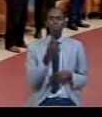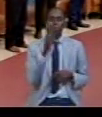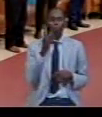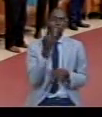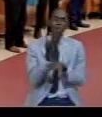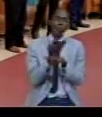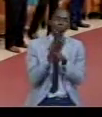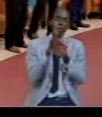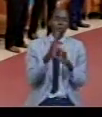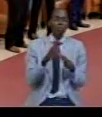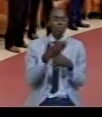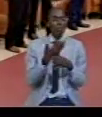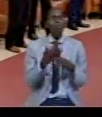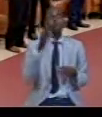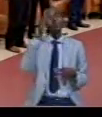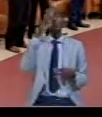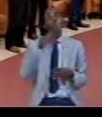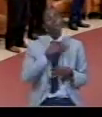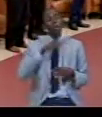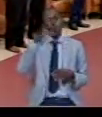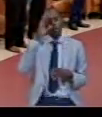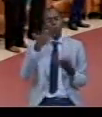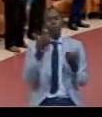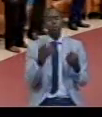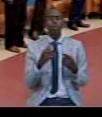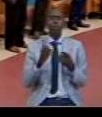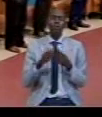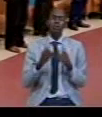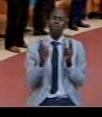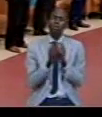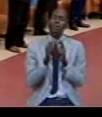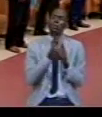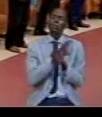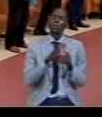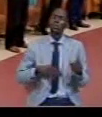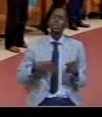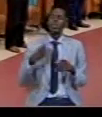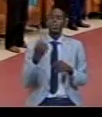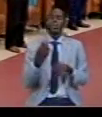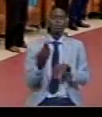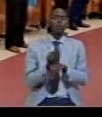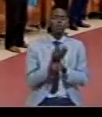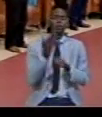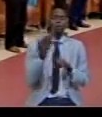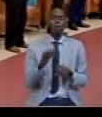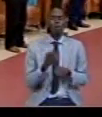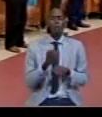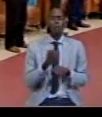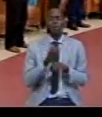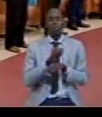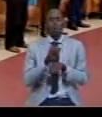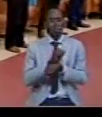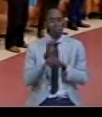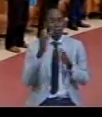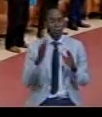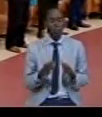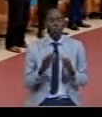man, and you come to him today and you say, Rock of Ages, cleft for me, let me hide myself in thee.